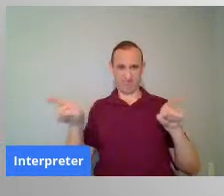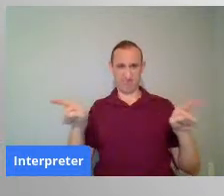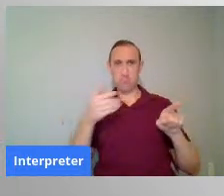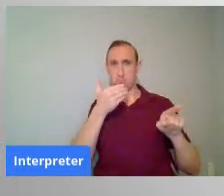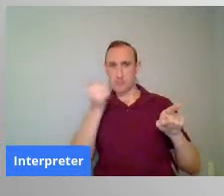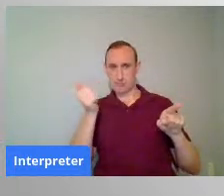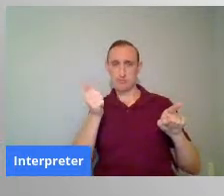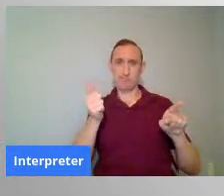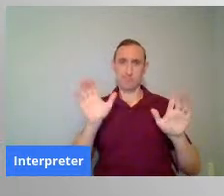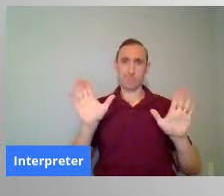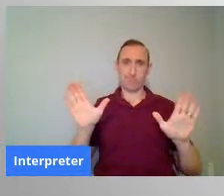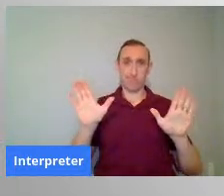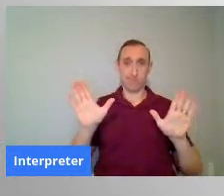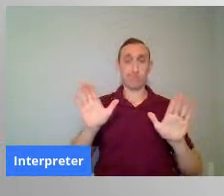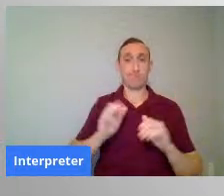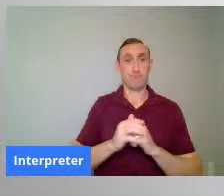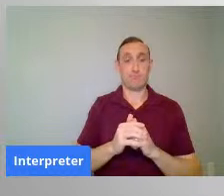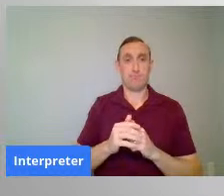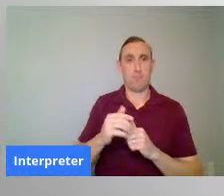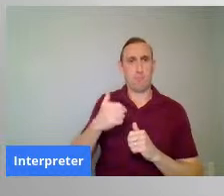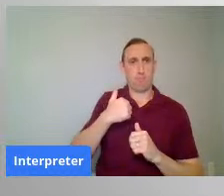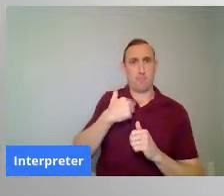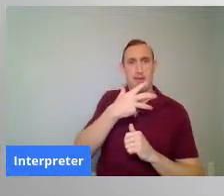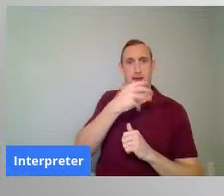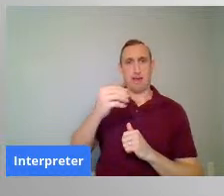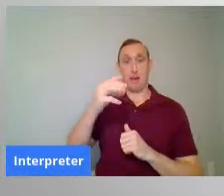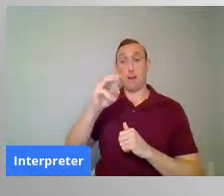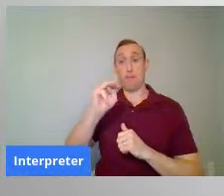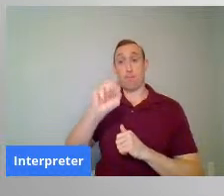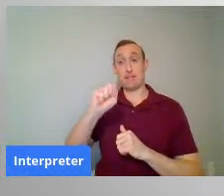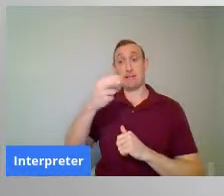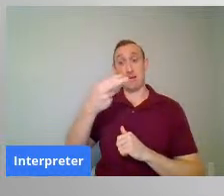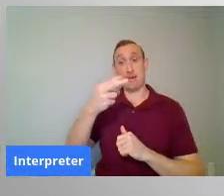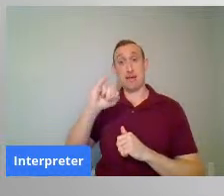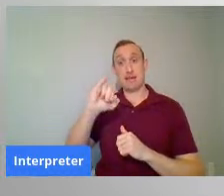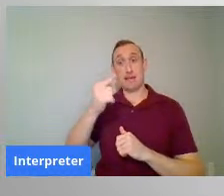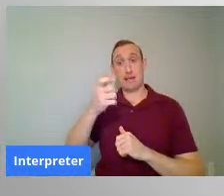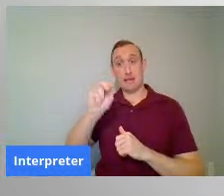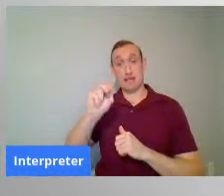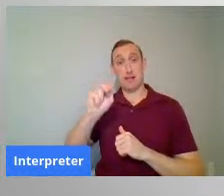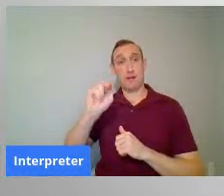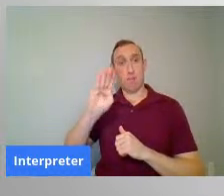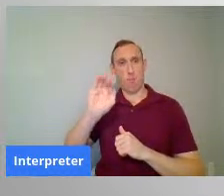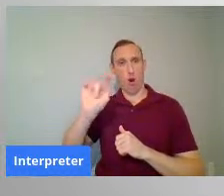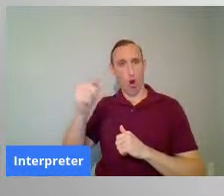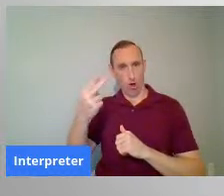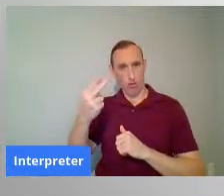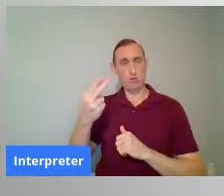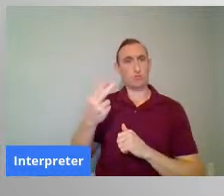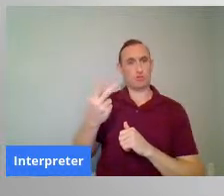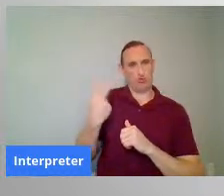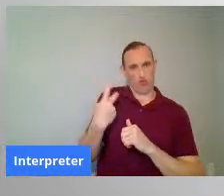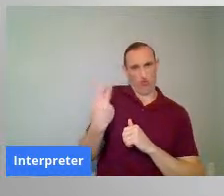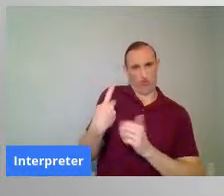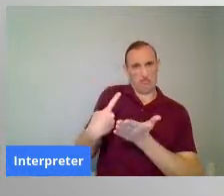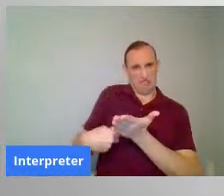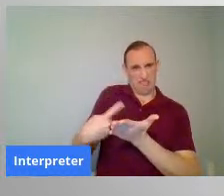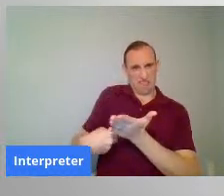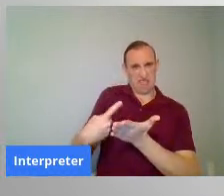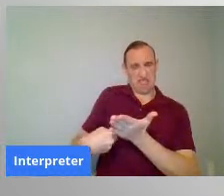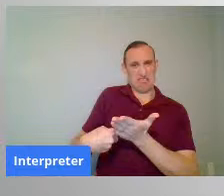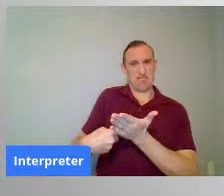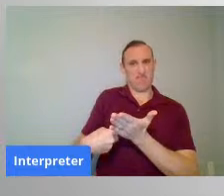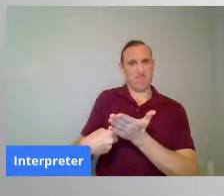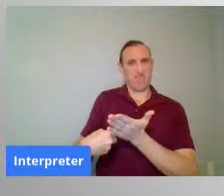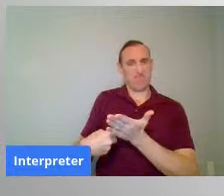but she and I have talked extensively about those classes needing to move across the street. So hopefully some